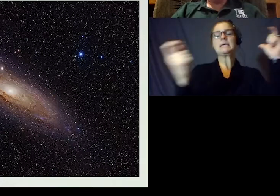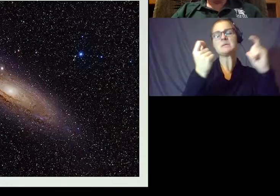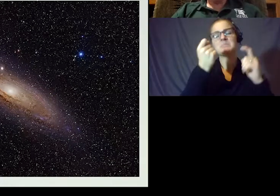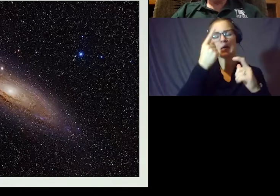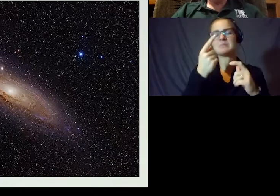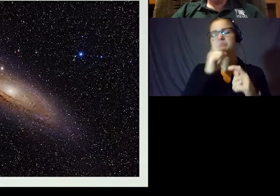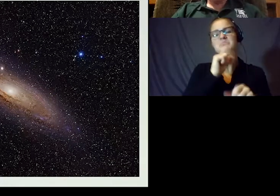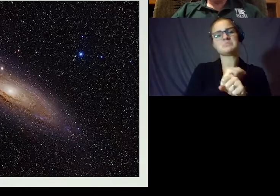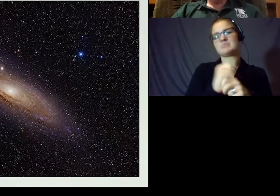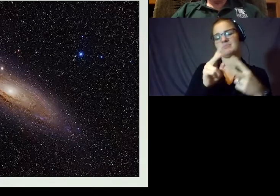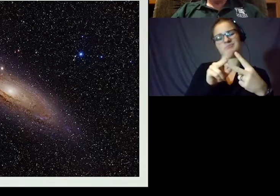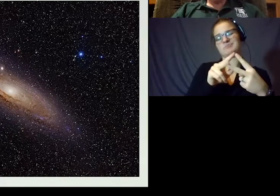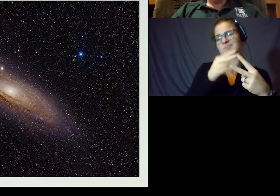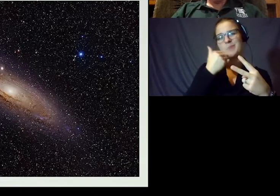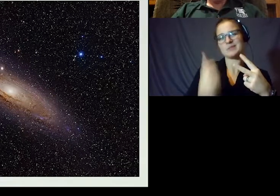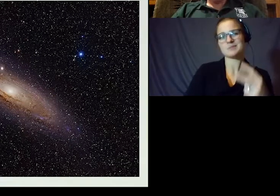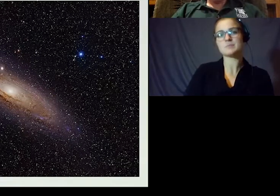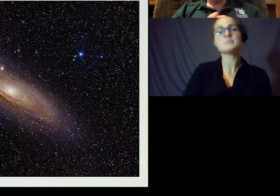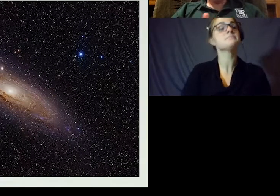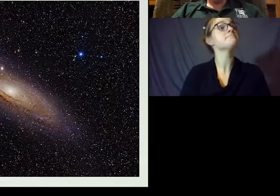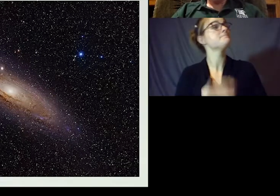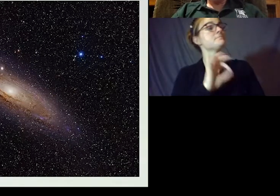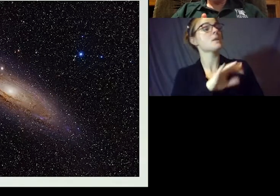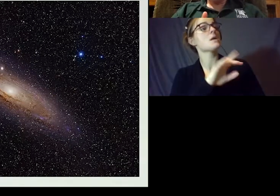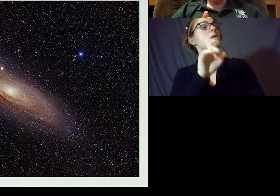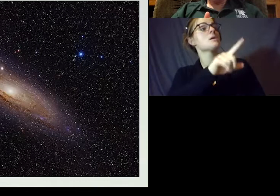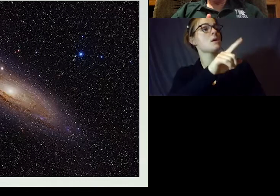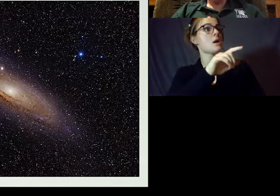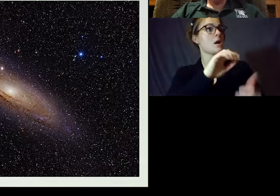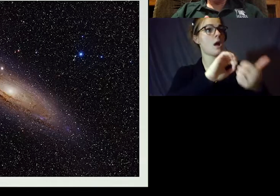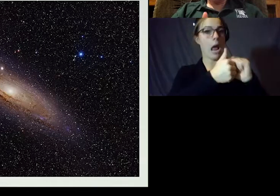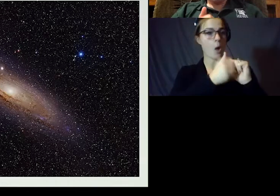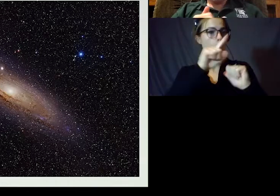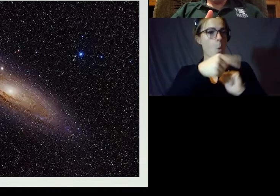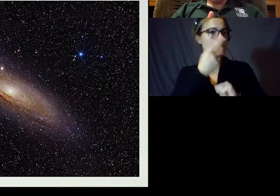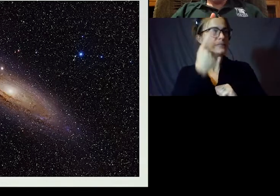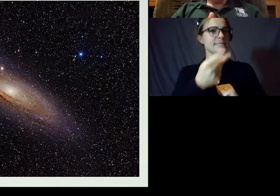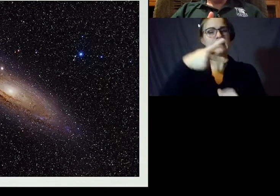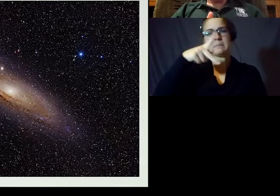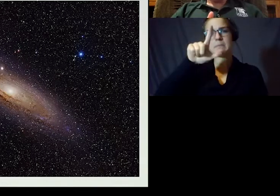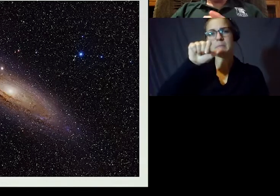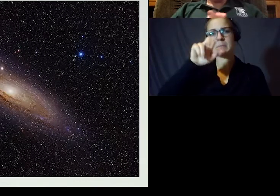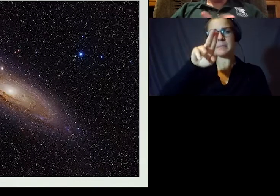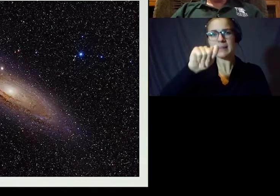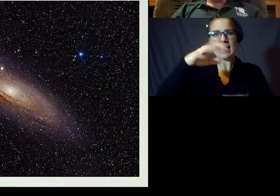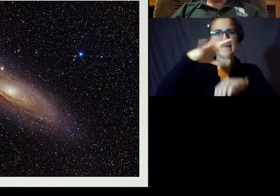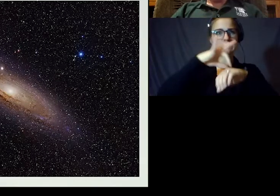best. Okay, and how come you can only see planets sometimes? Well,